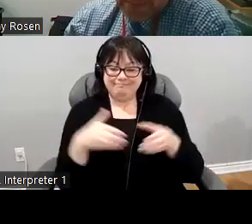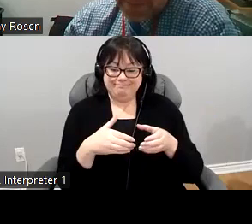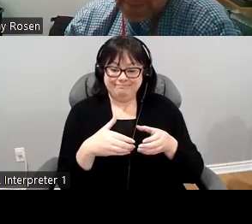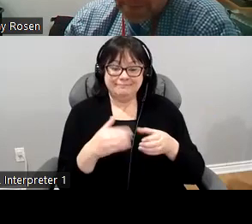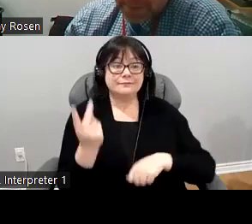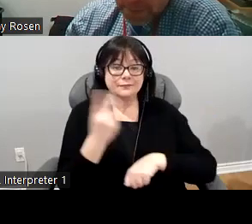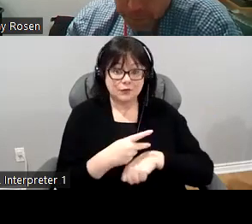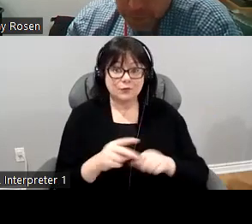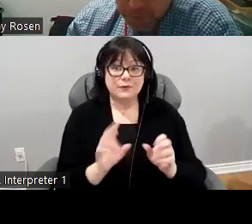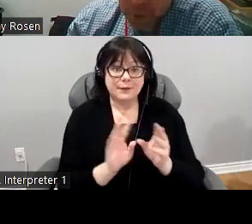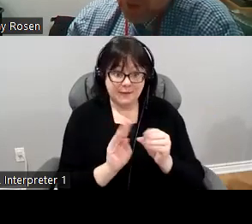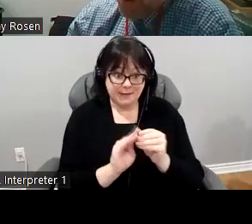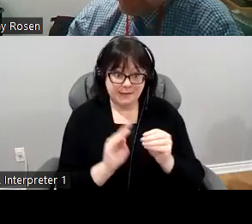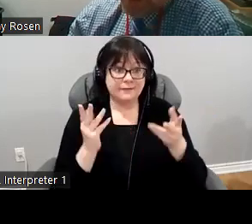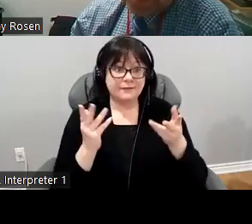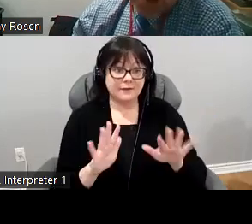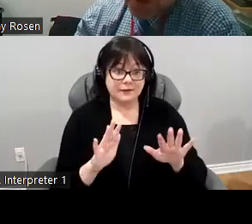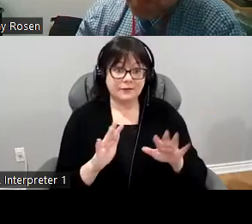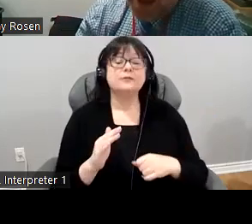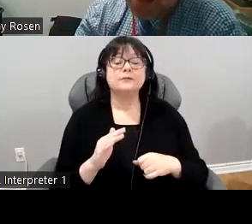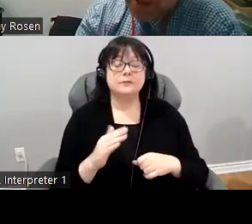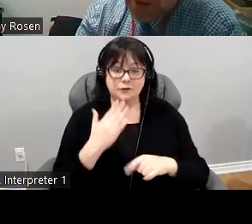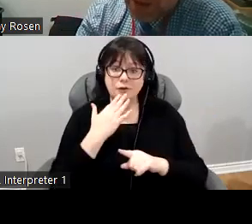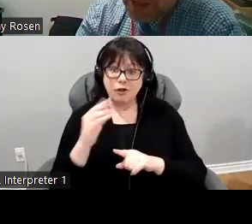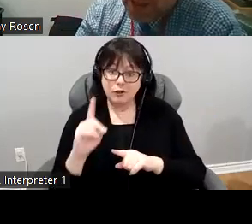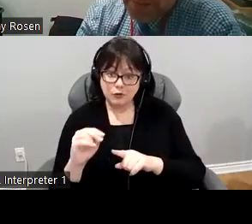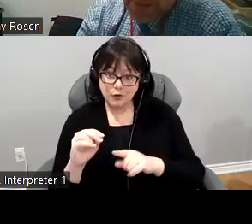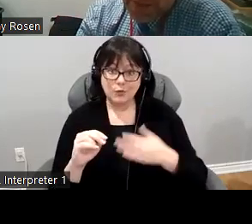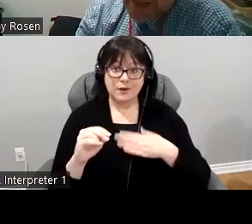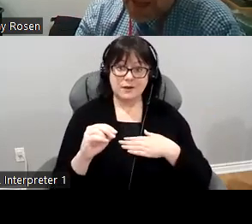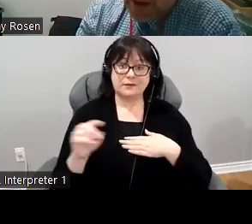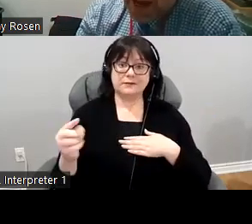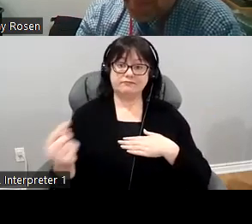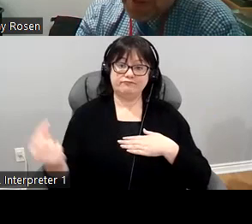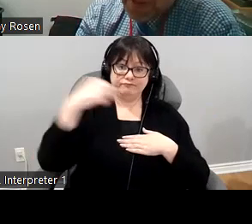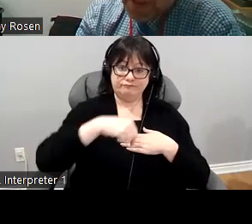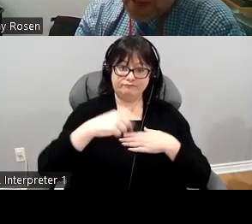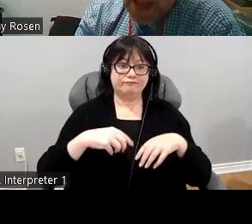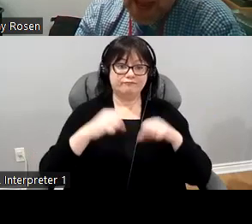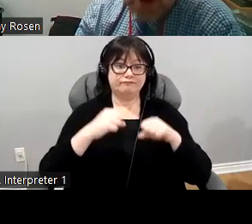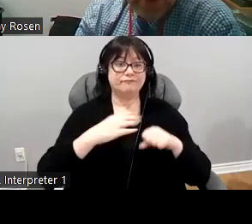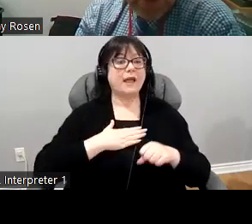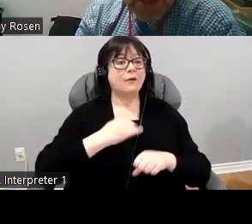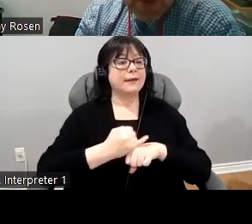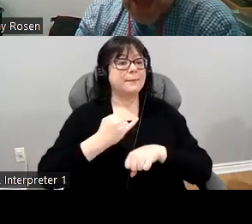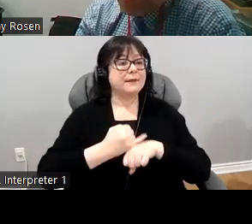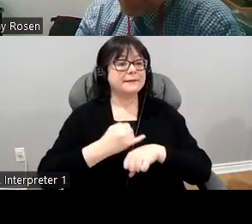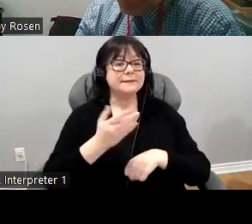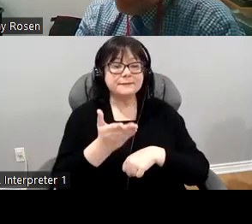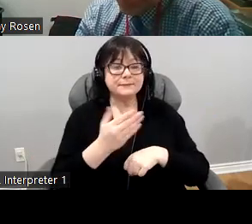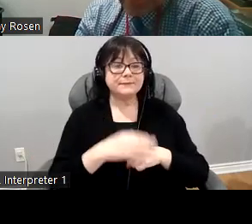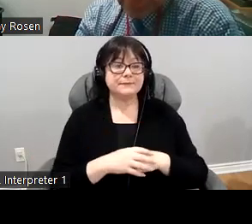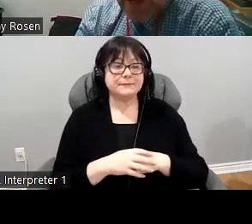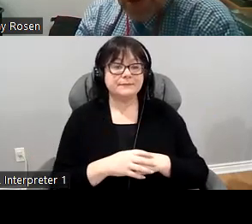meeting with both teams hosted by us in New York City at our campus. And you can see we had